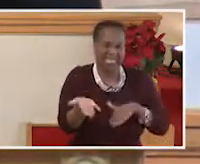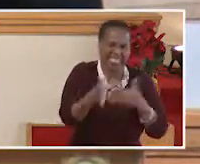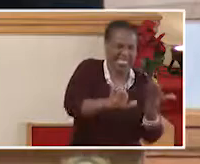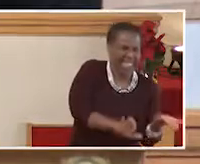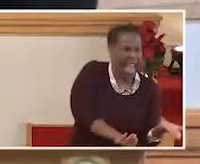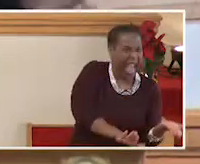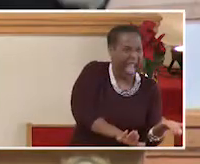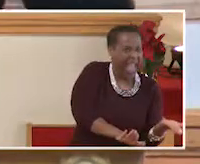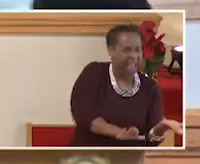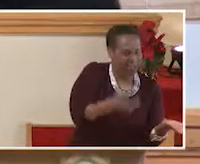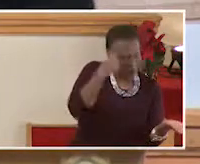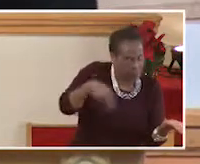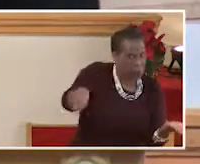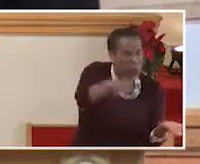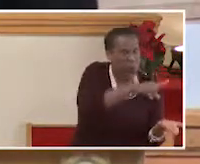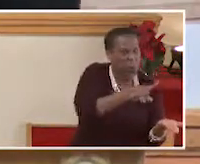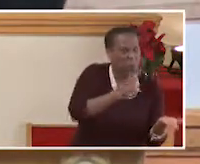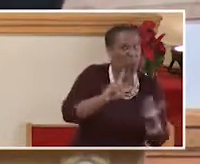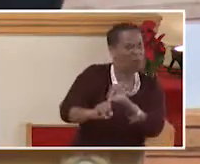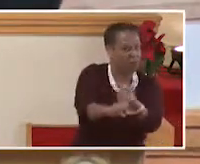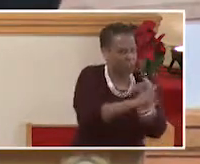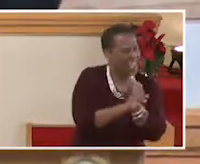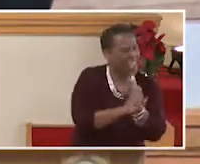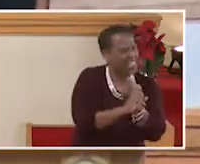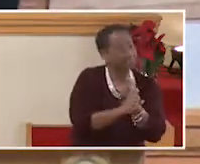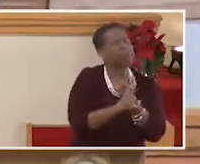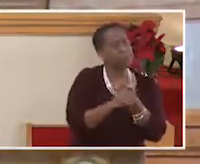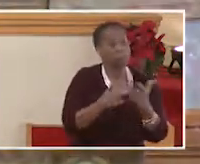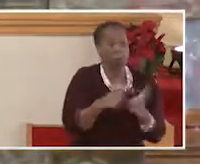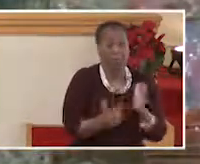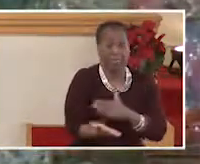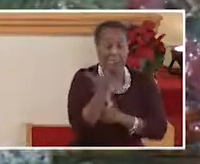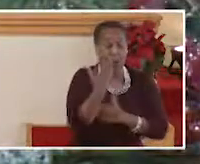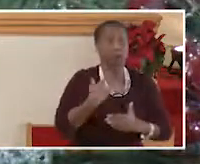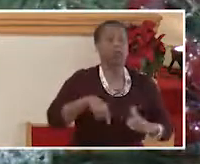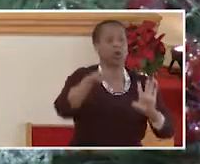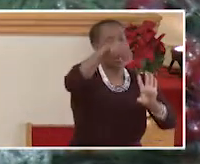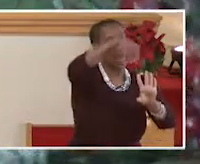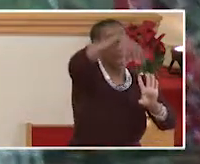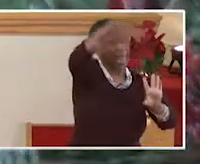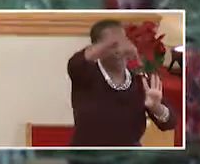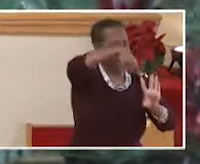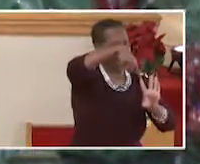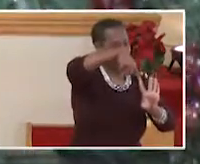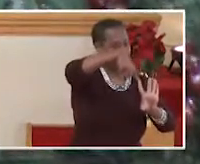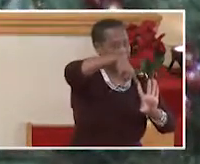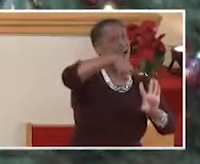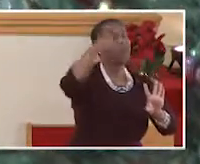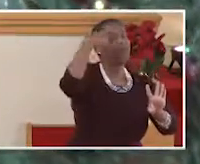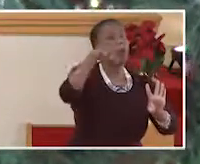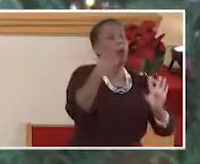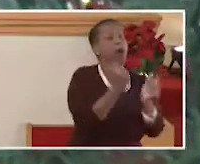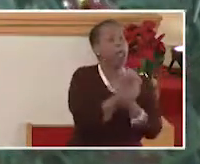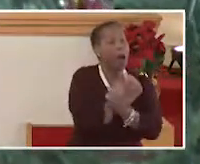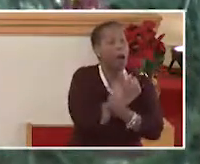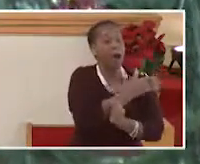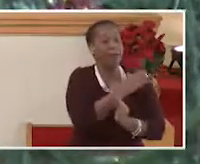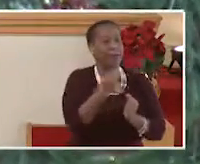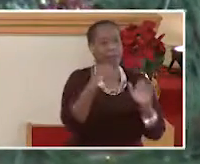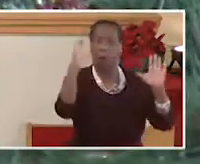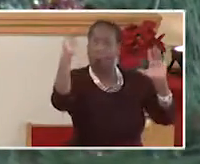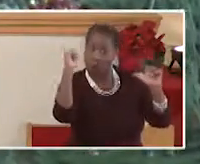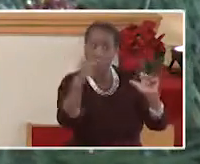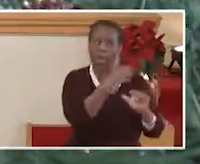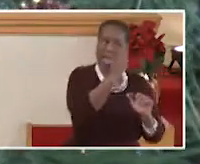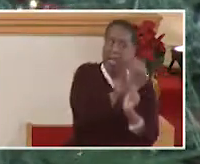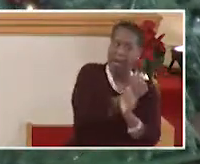friend. Amen. And that's all of us. So this morning, we relight the candle of love and of hope and of love on